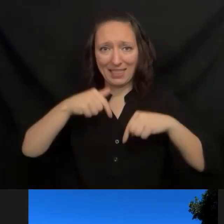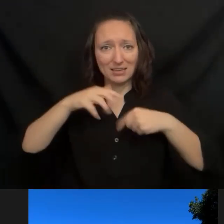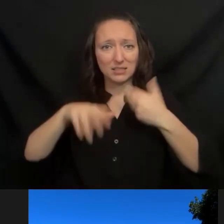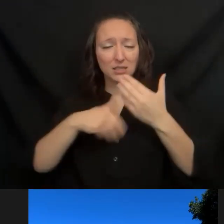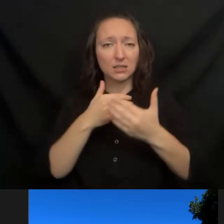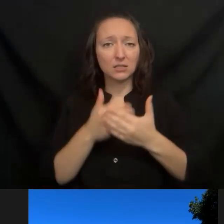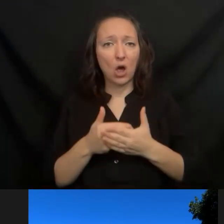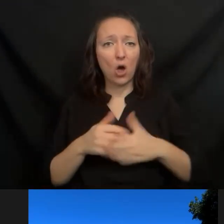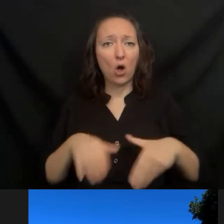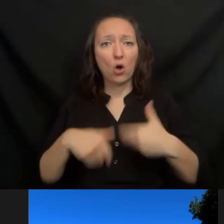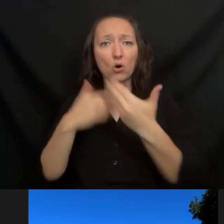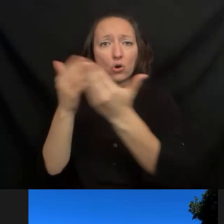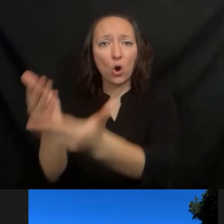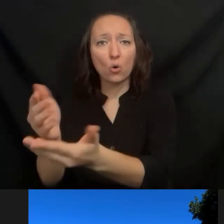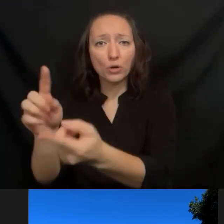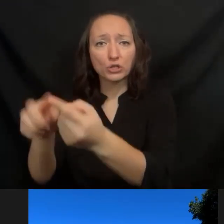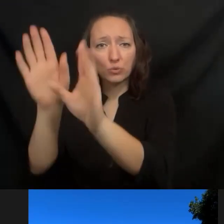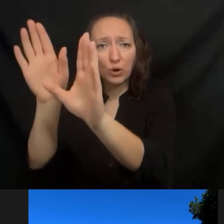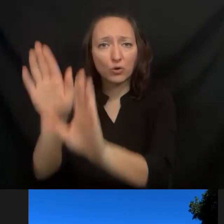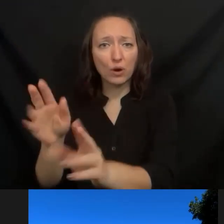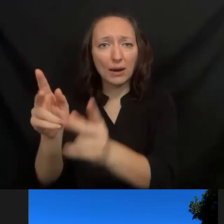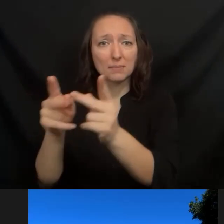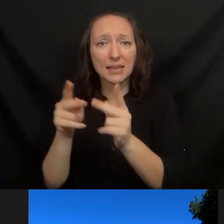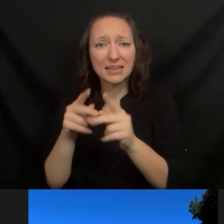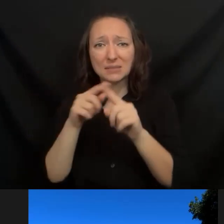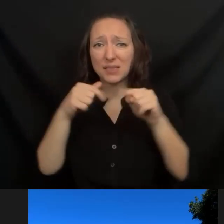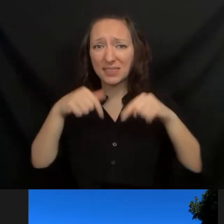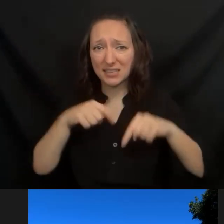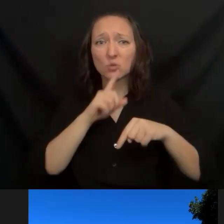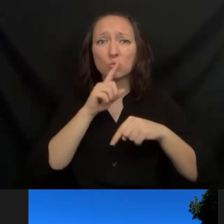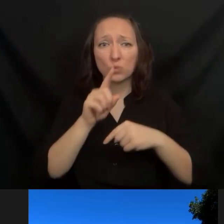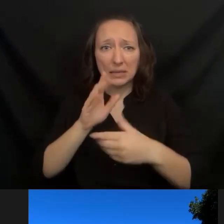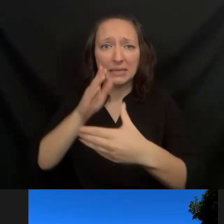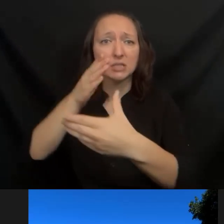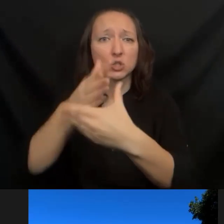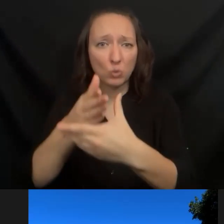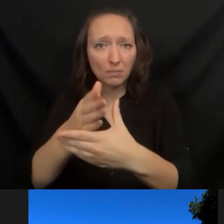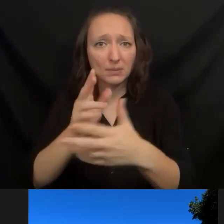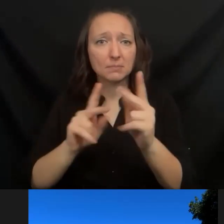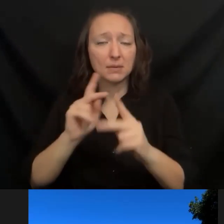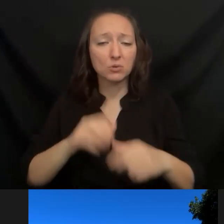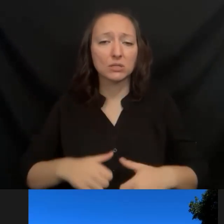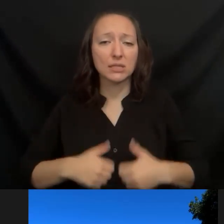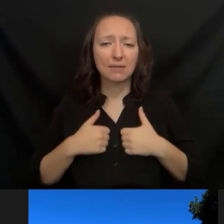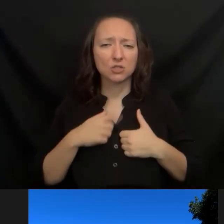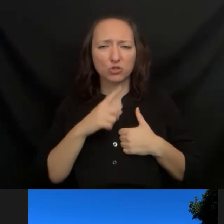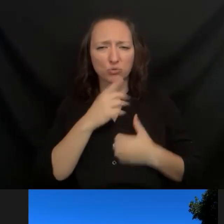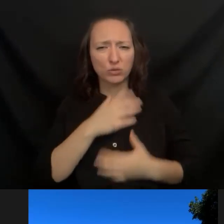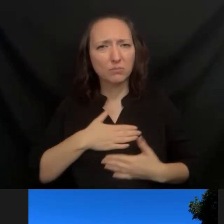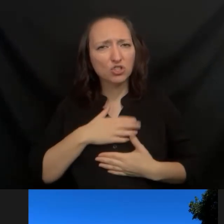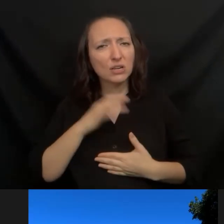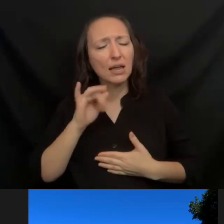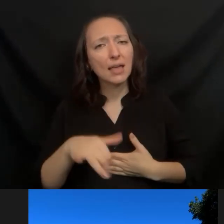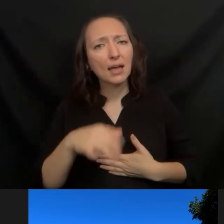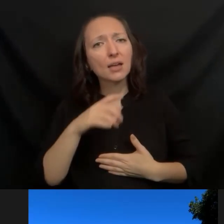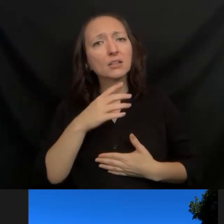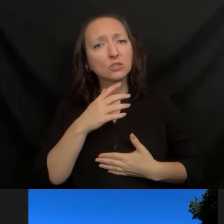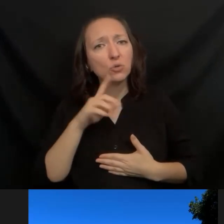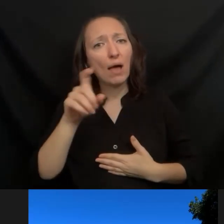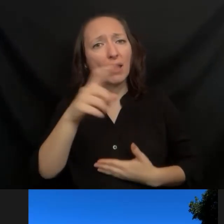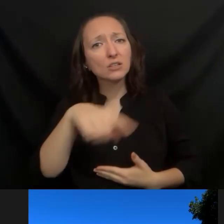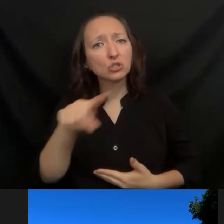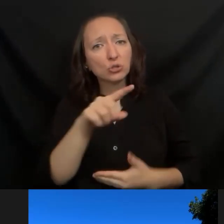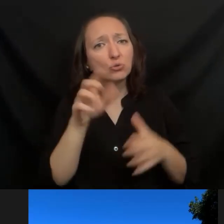but it really is disruptive for people's lives. And so there's an appreciation of that. And so I would ask everybody to try and do that when you can,